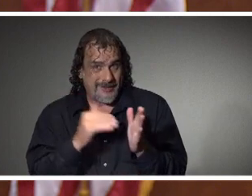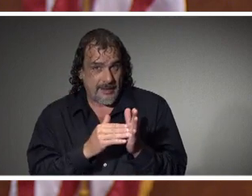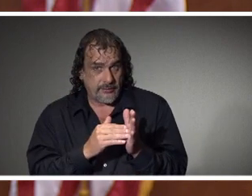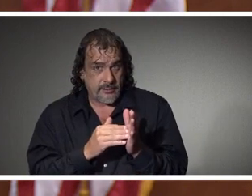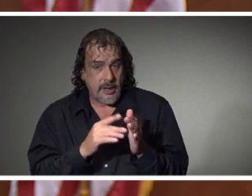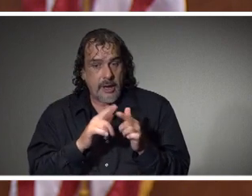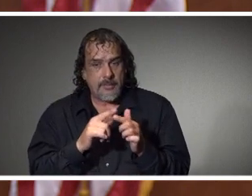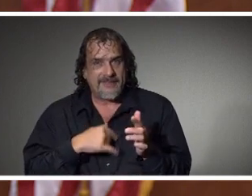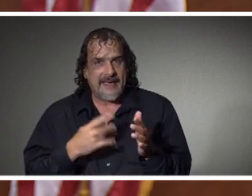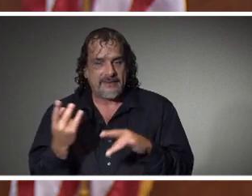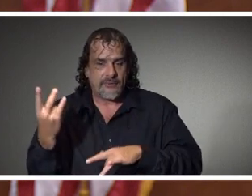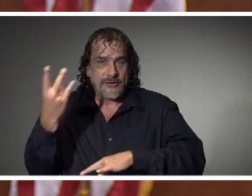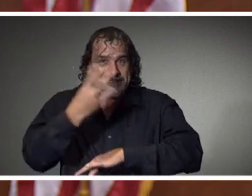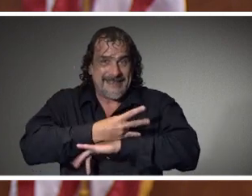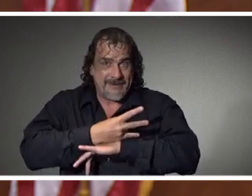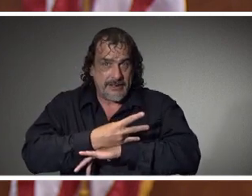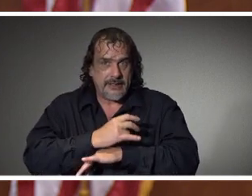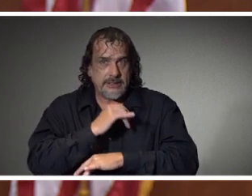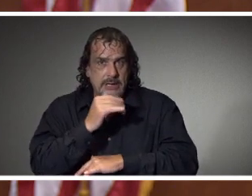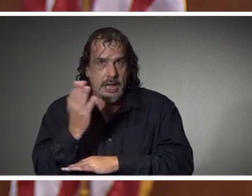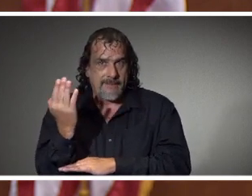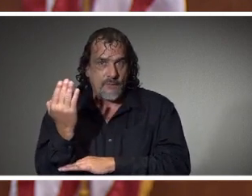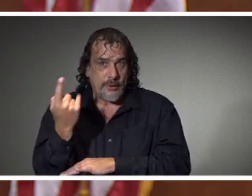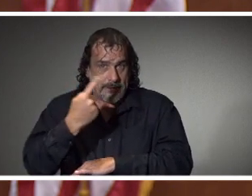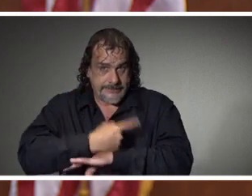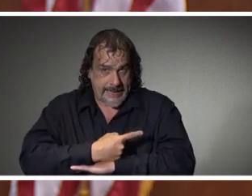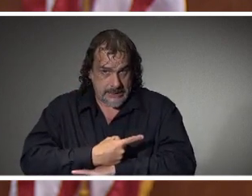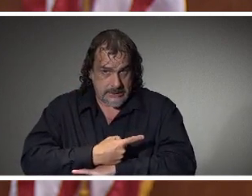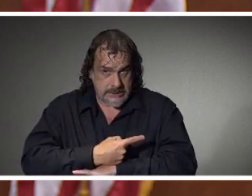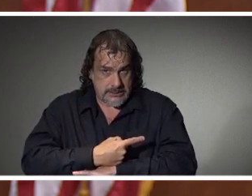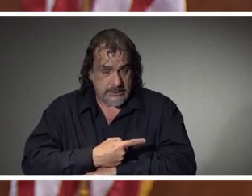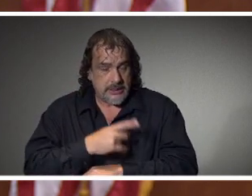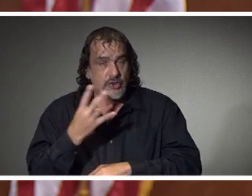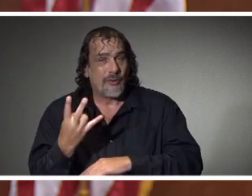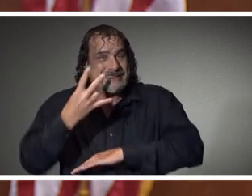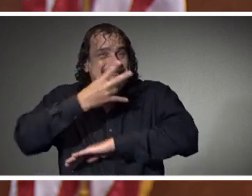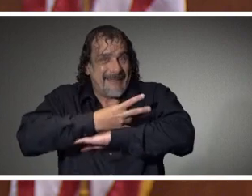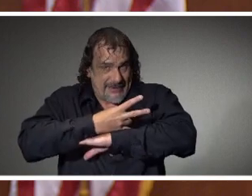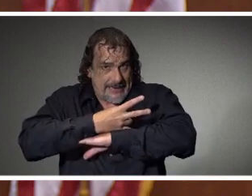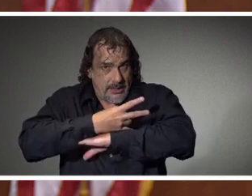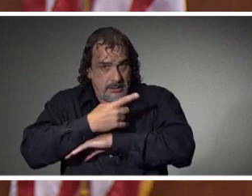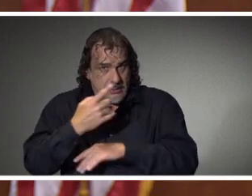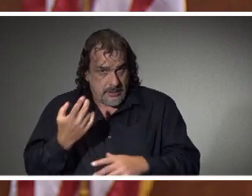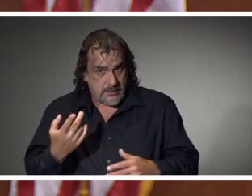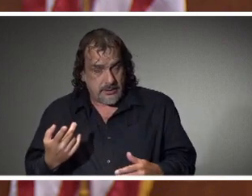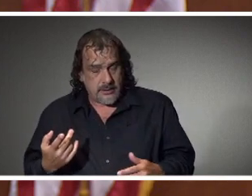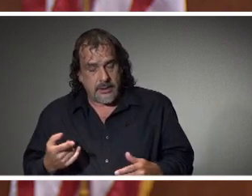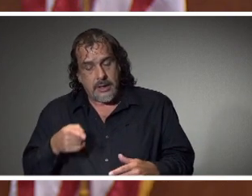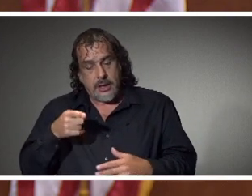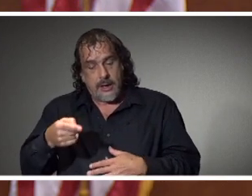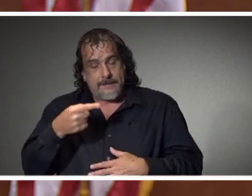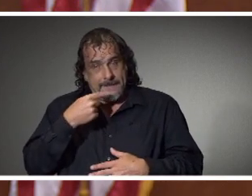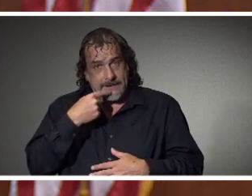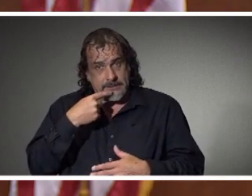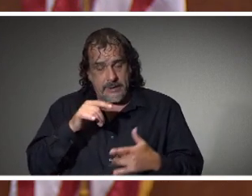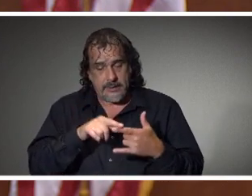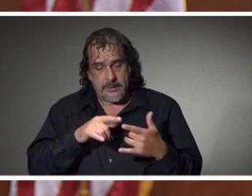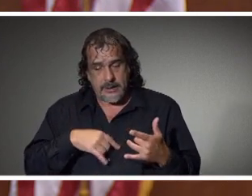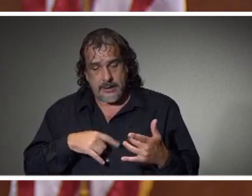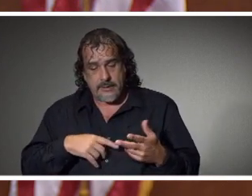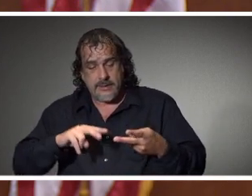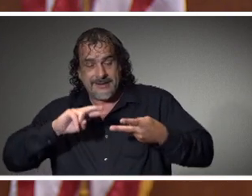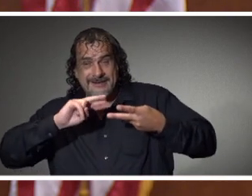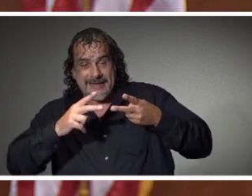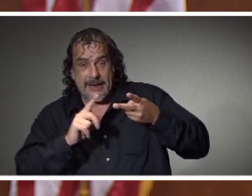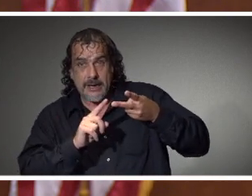over a 7-day period rather than a 14-day period. And then they're saying The second criteria that they're looking at